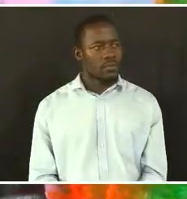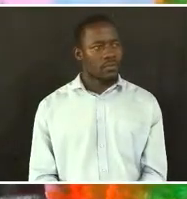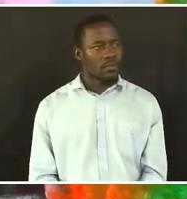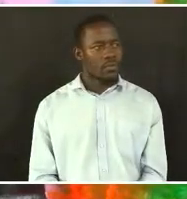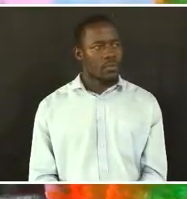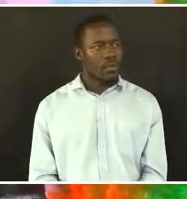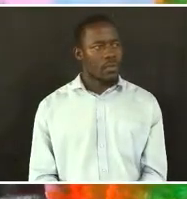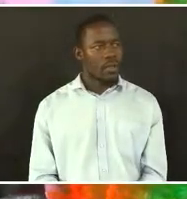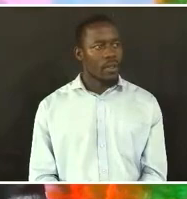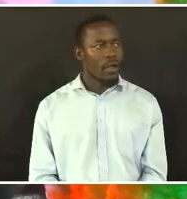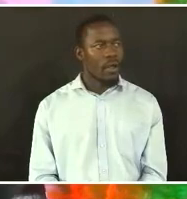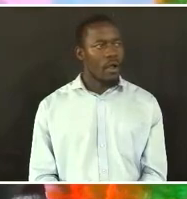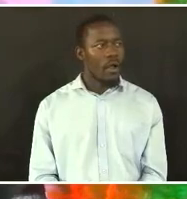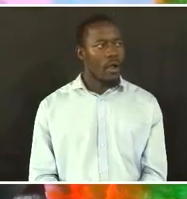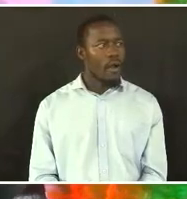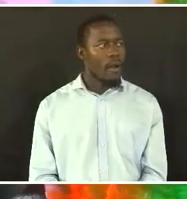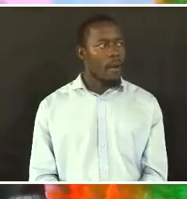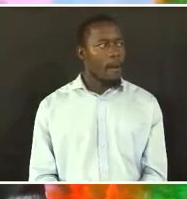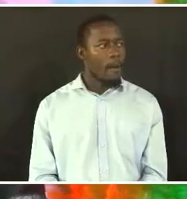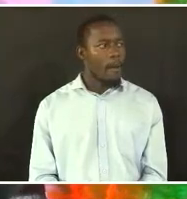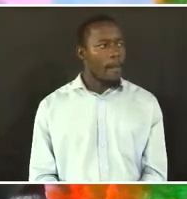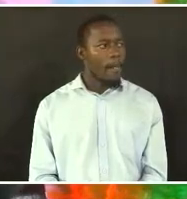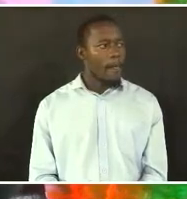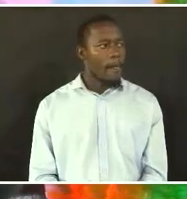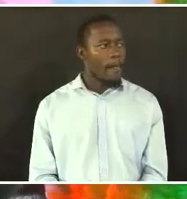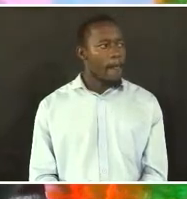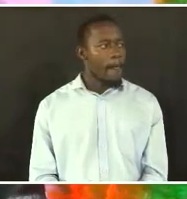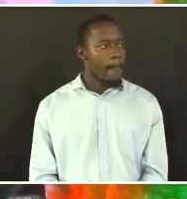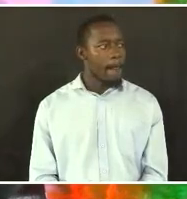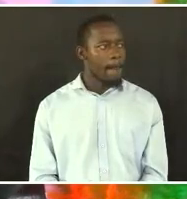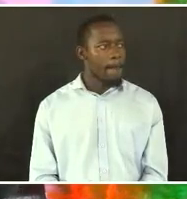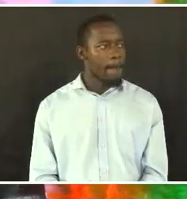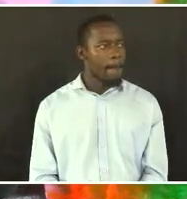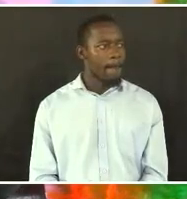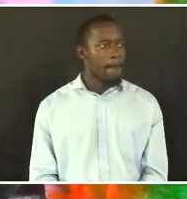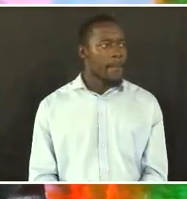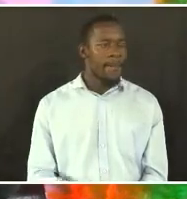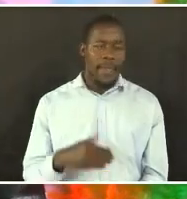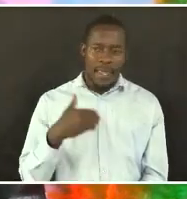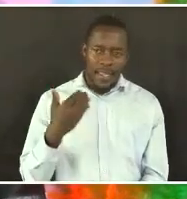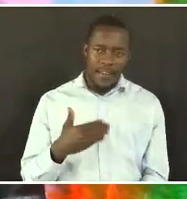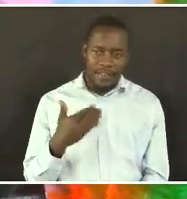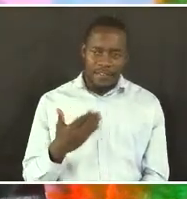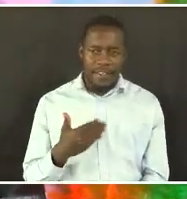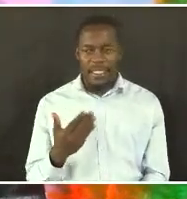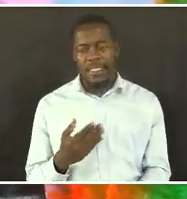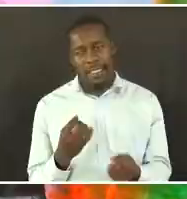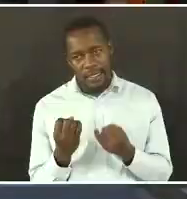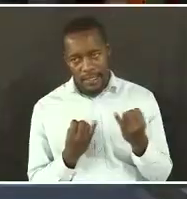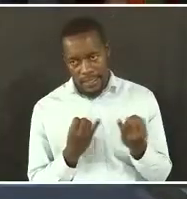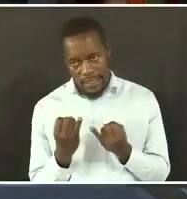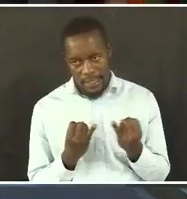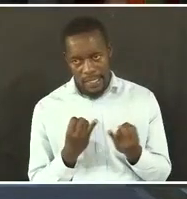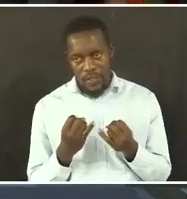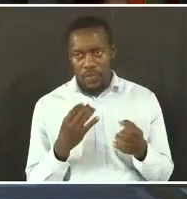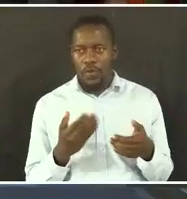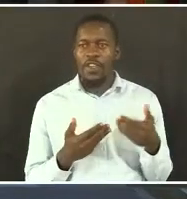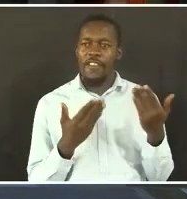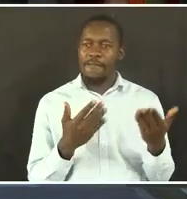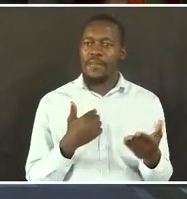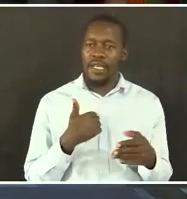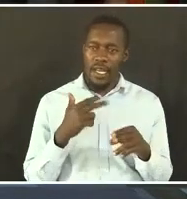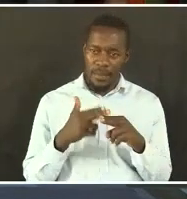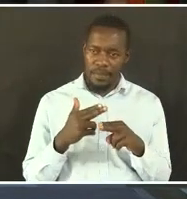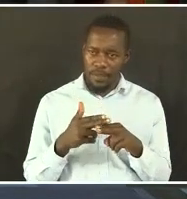never seen and says, I am committing to pray to them every Saturday. Every day you give me names of people who are